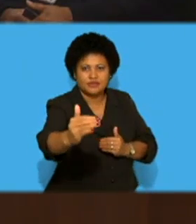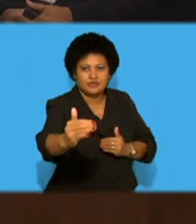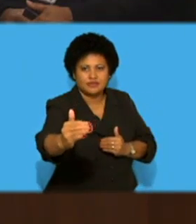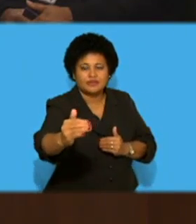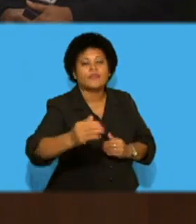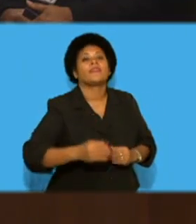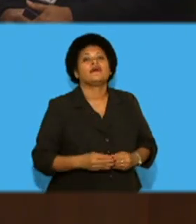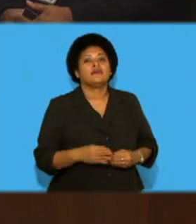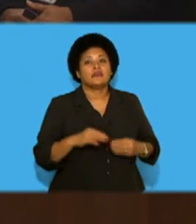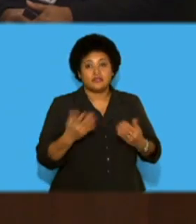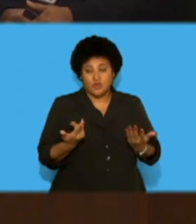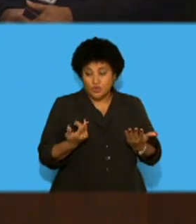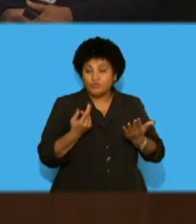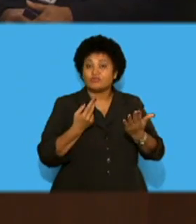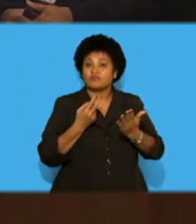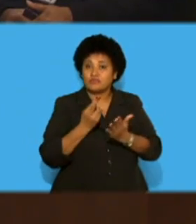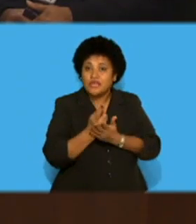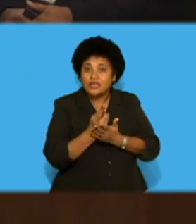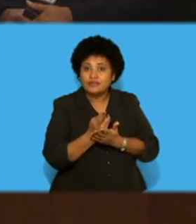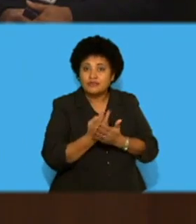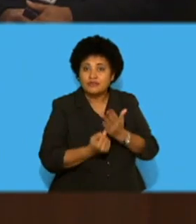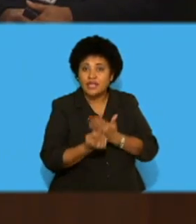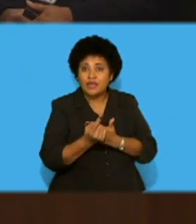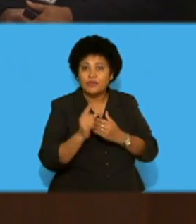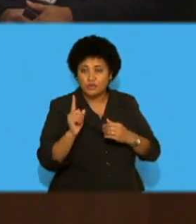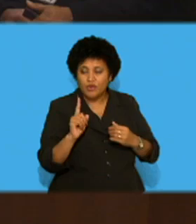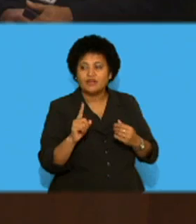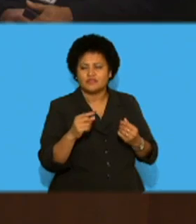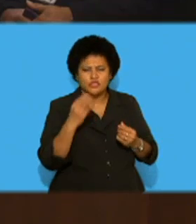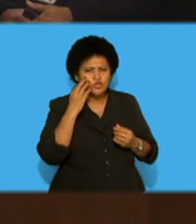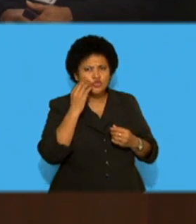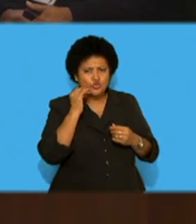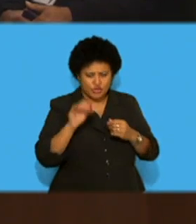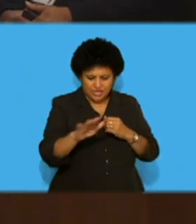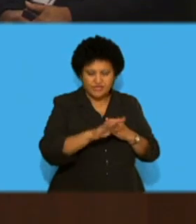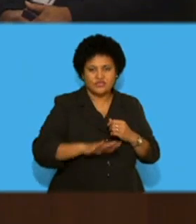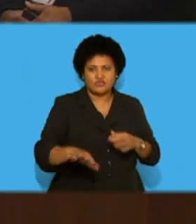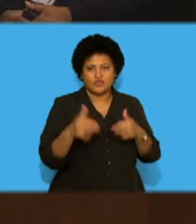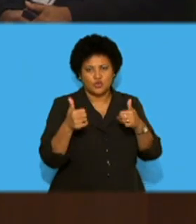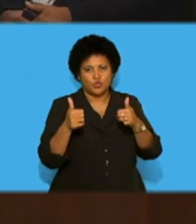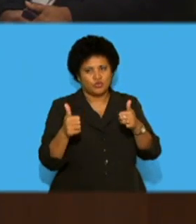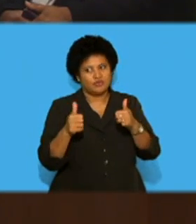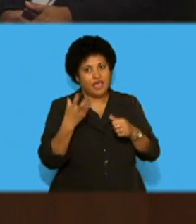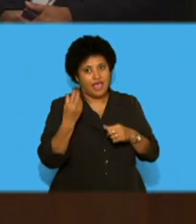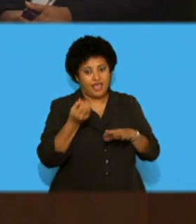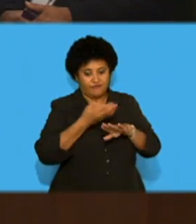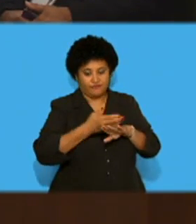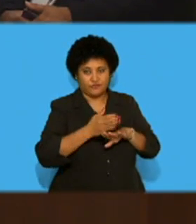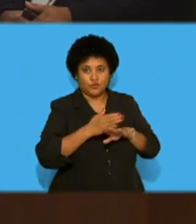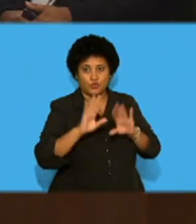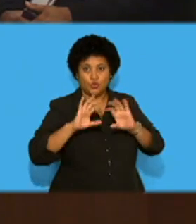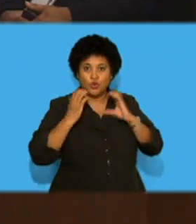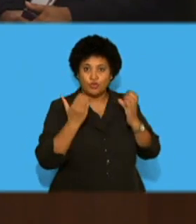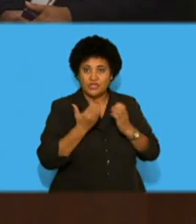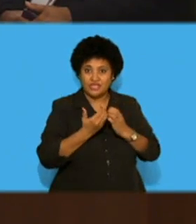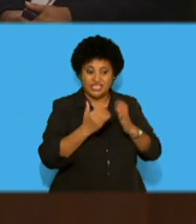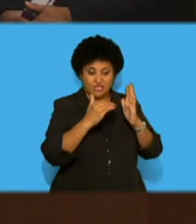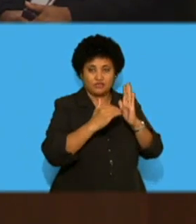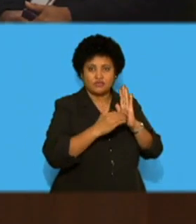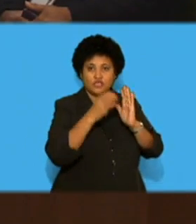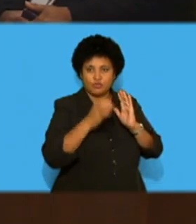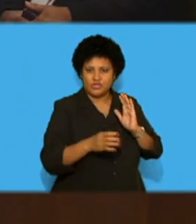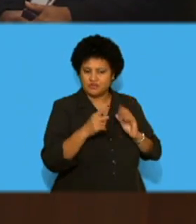this, that the sugarcane industry is on a good footing now. We have some very, very good people on board. We have a very good chairperson